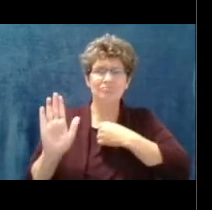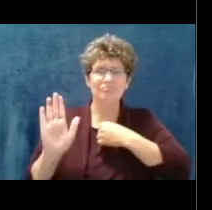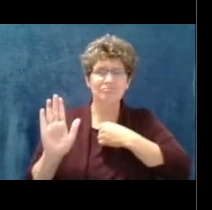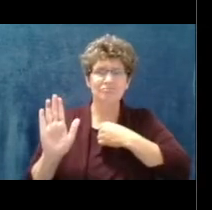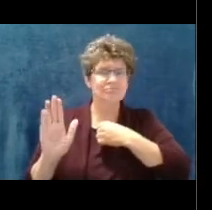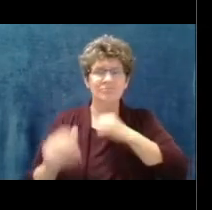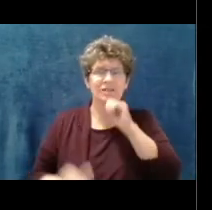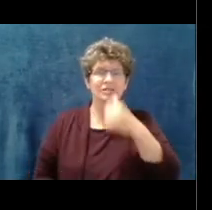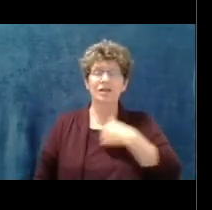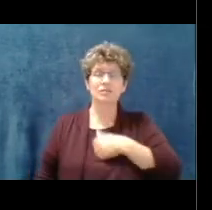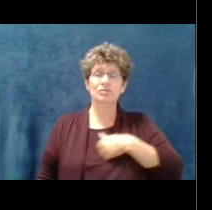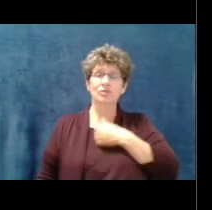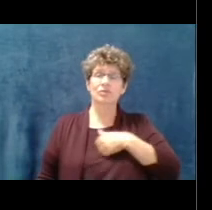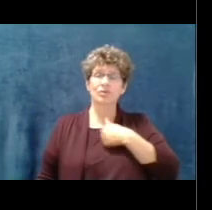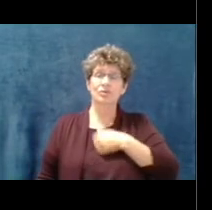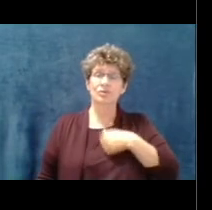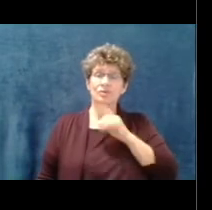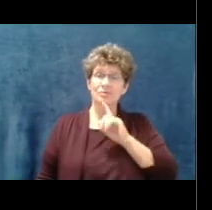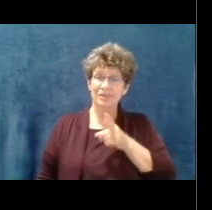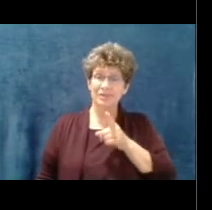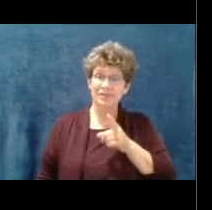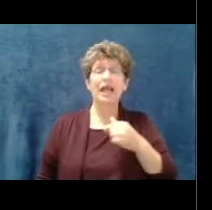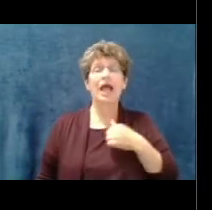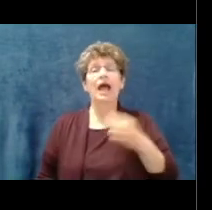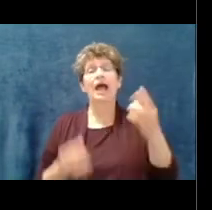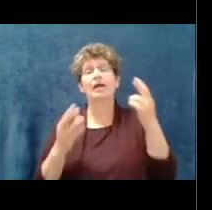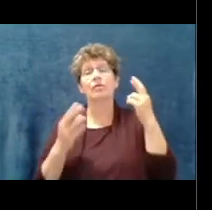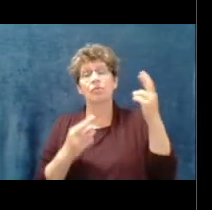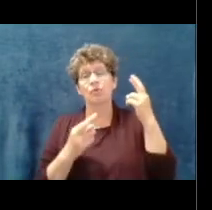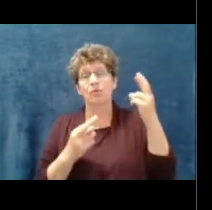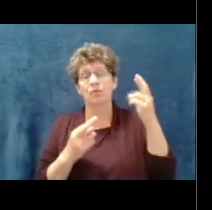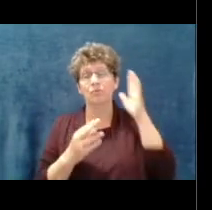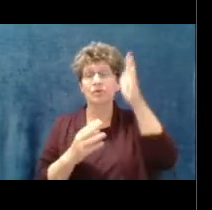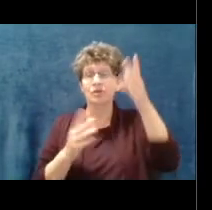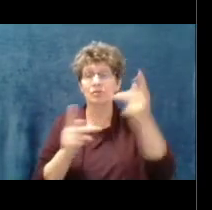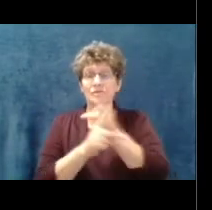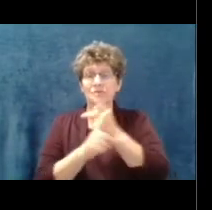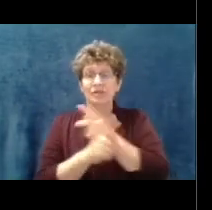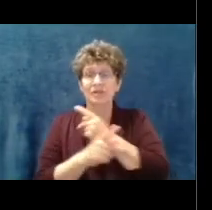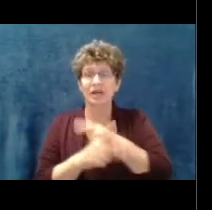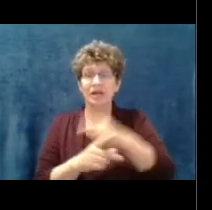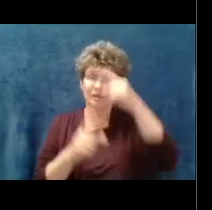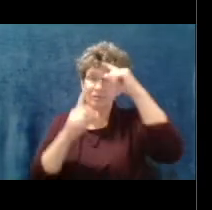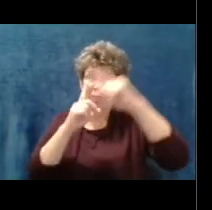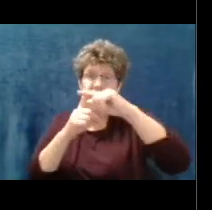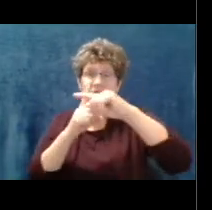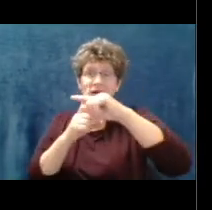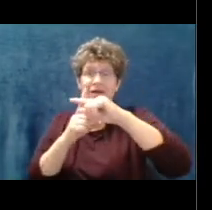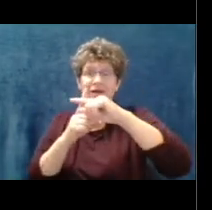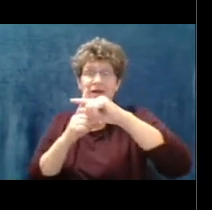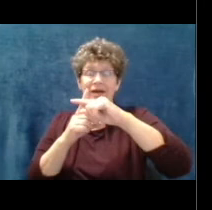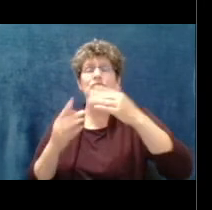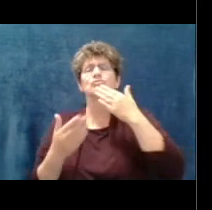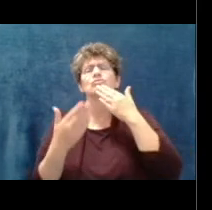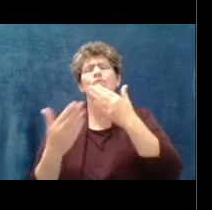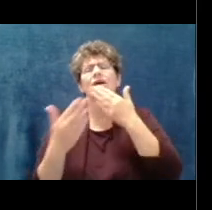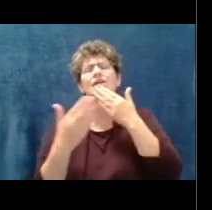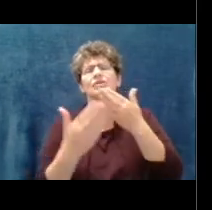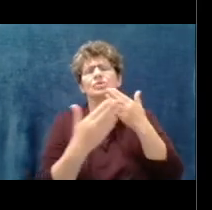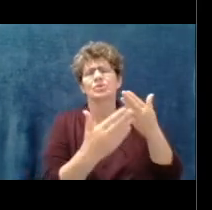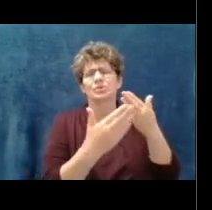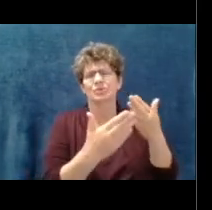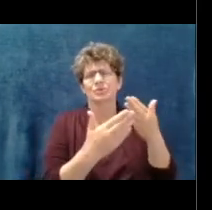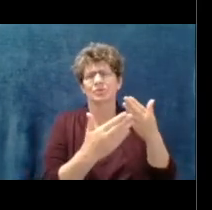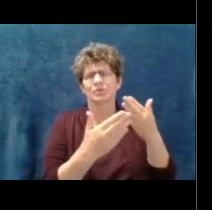I'm hoping you're gonna pick up from this is that optimism, gratitude, and positivity are things that you can learn, and they're things that can actually